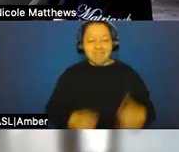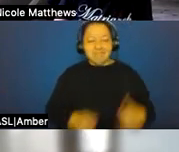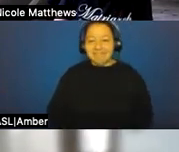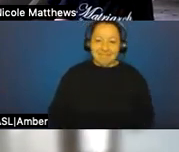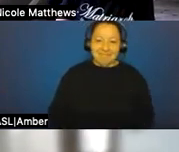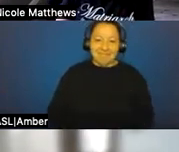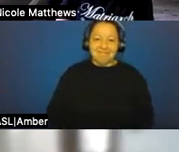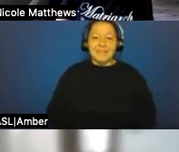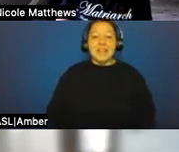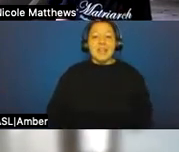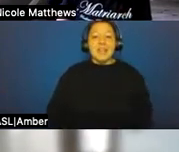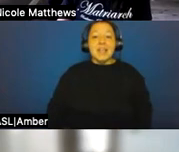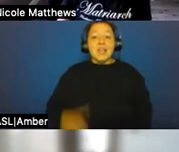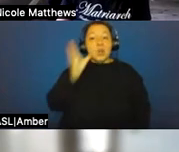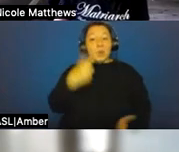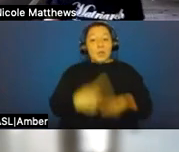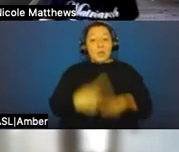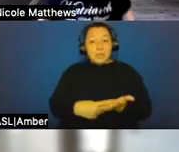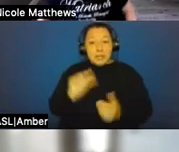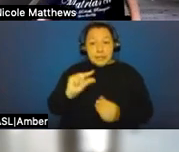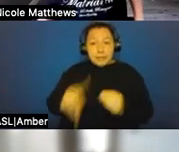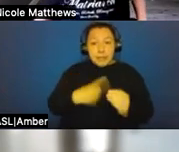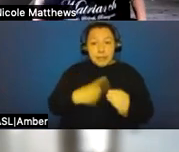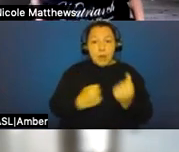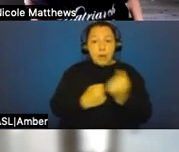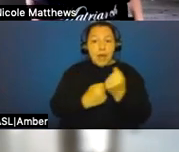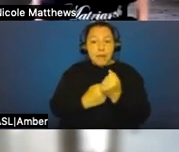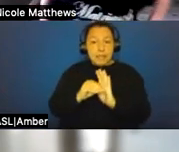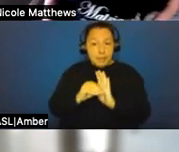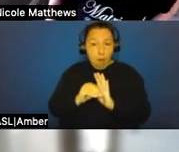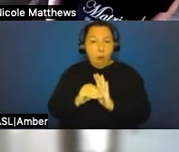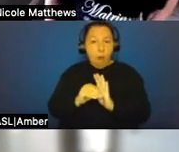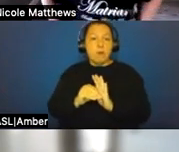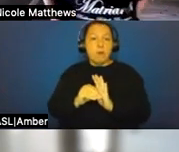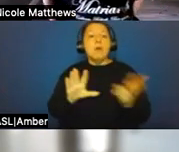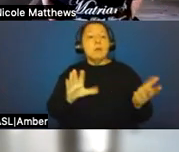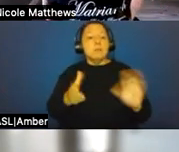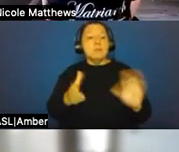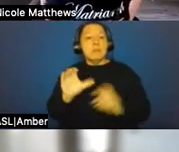So we're going to talk a little bit about an advocacy model versus a case management model.